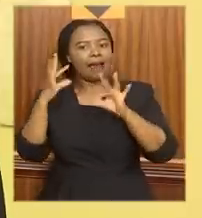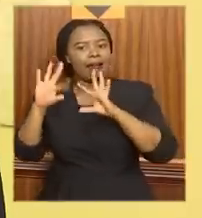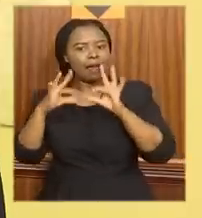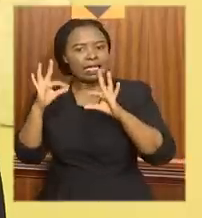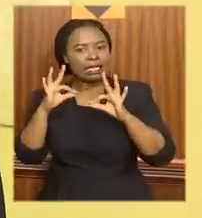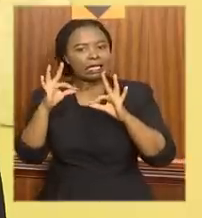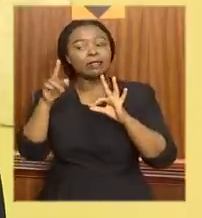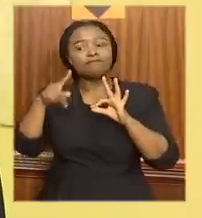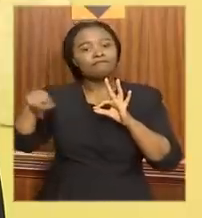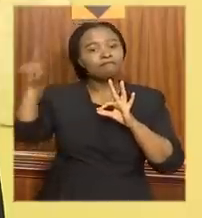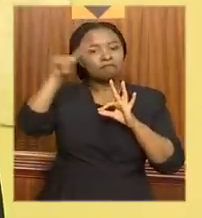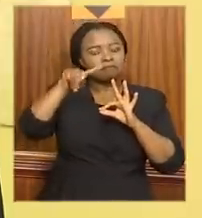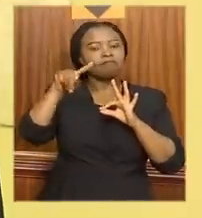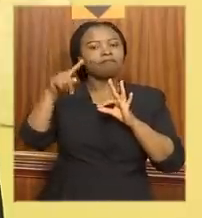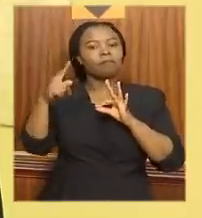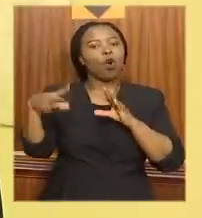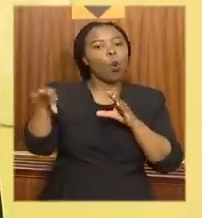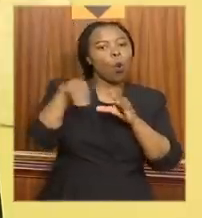they have put forward.